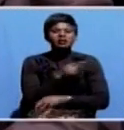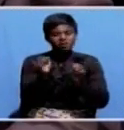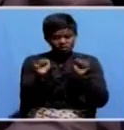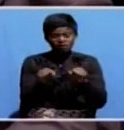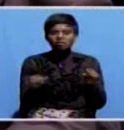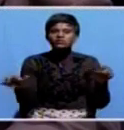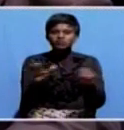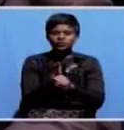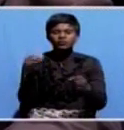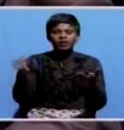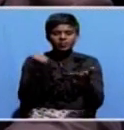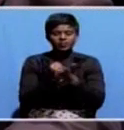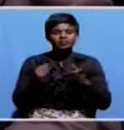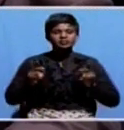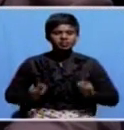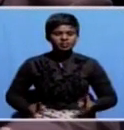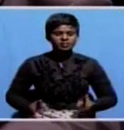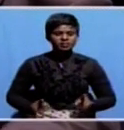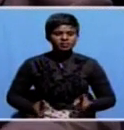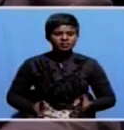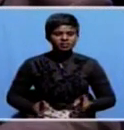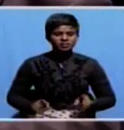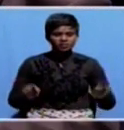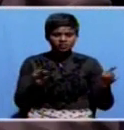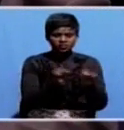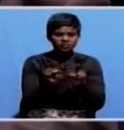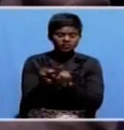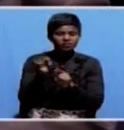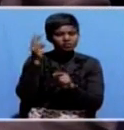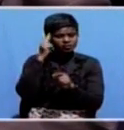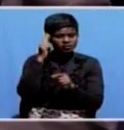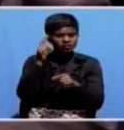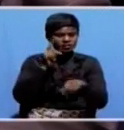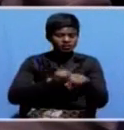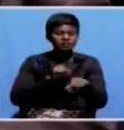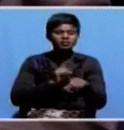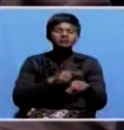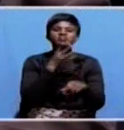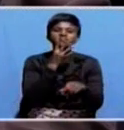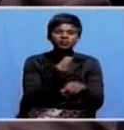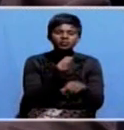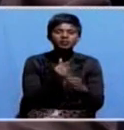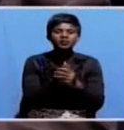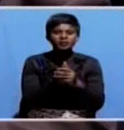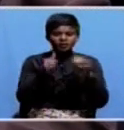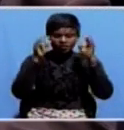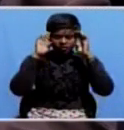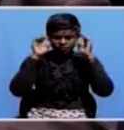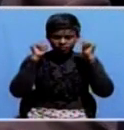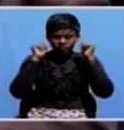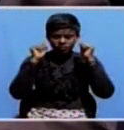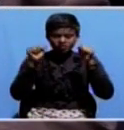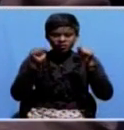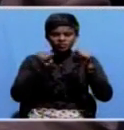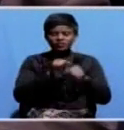was effected. And also remember, it was during Chiluba's time that the Presidential